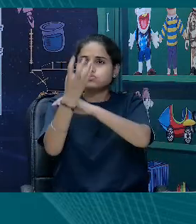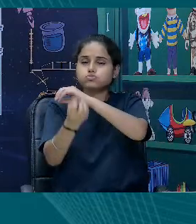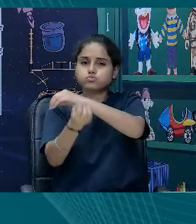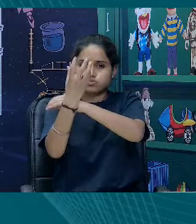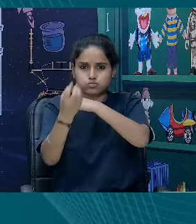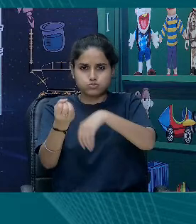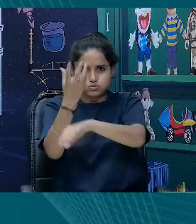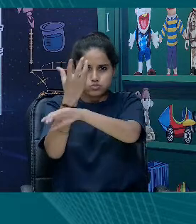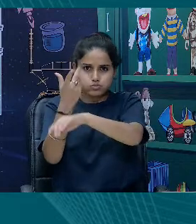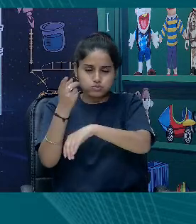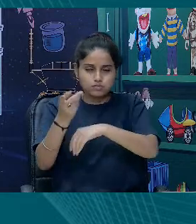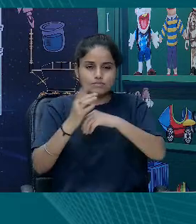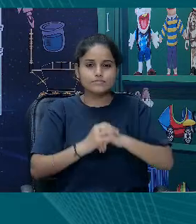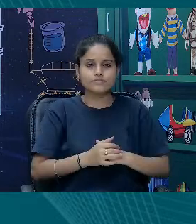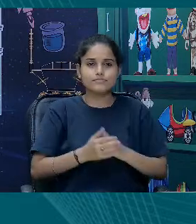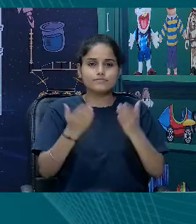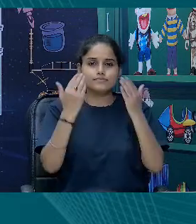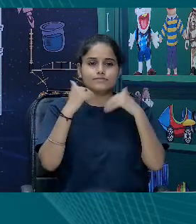be